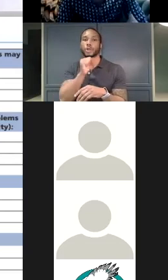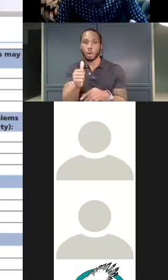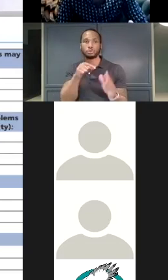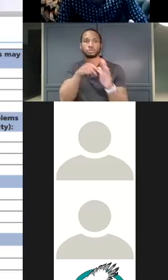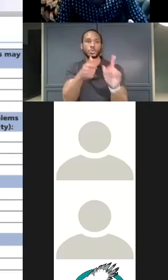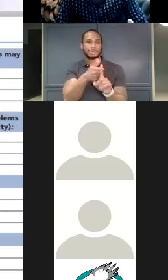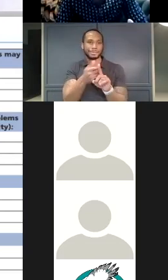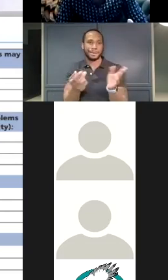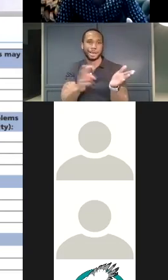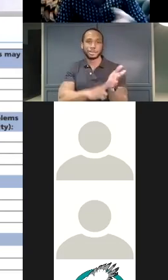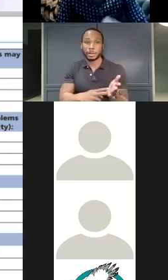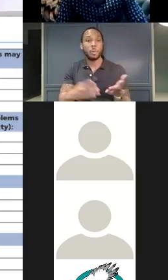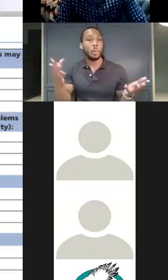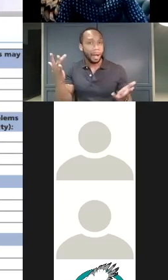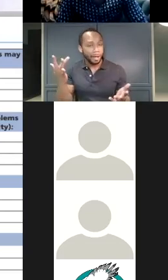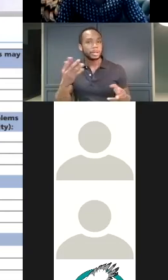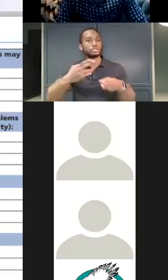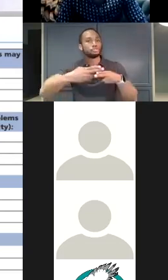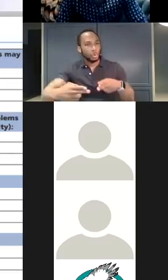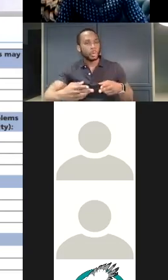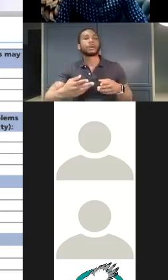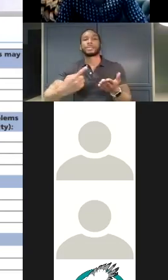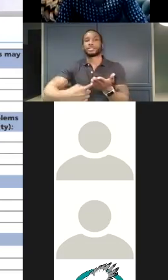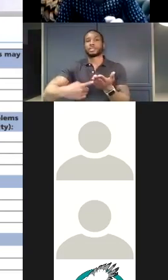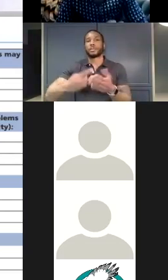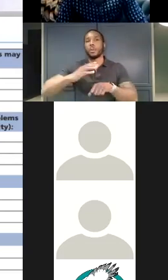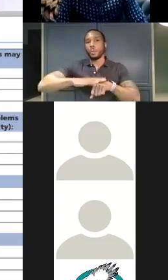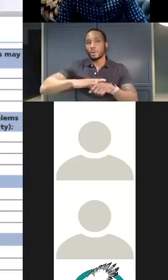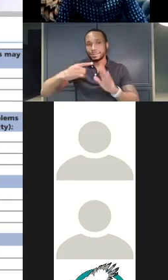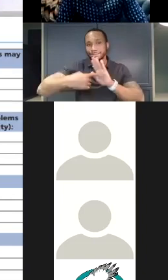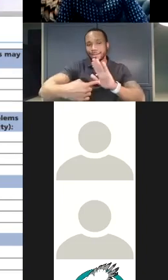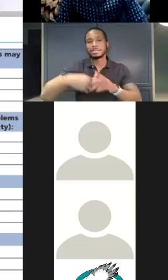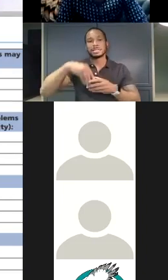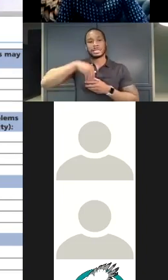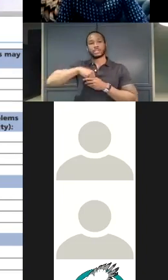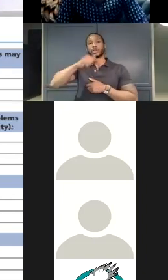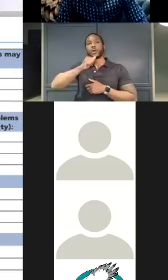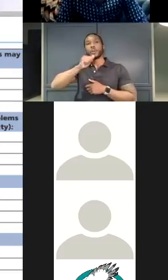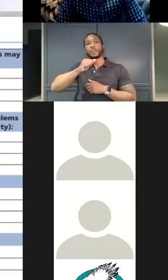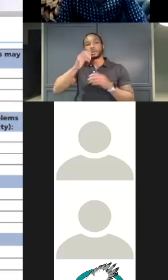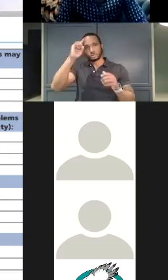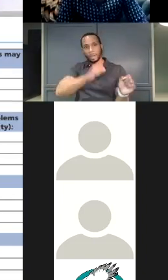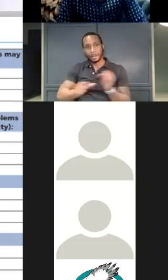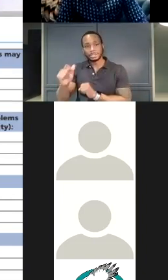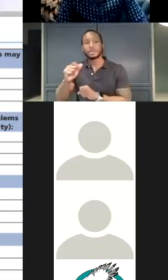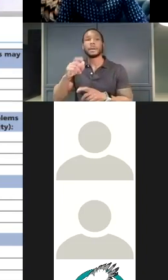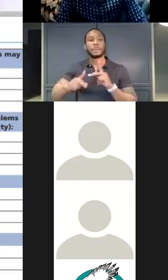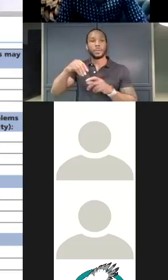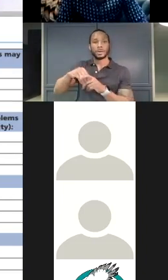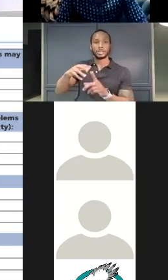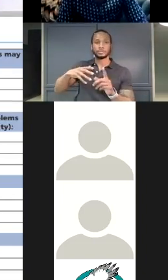covers warning signs, internal coping strategies, people in social settings that provide distractions, people to ask